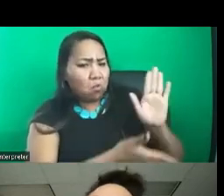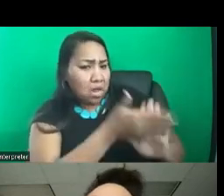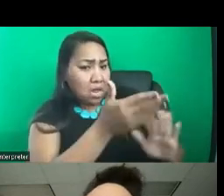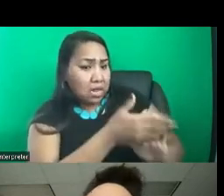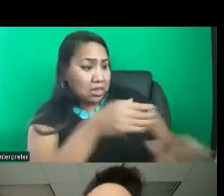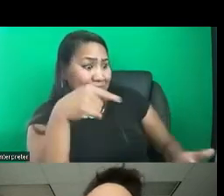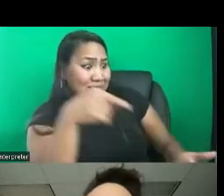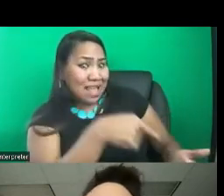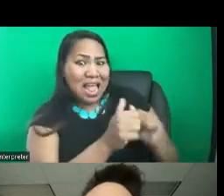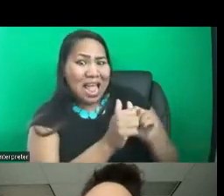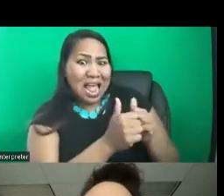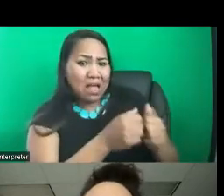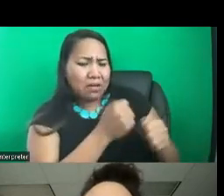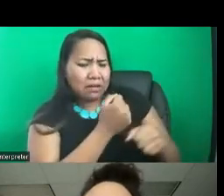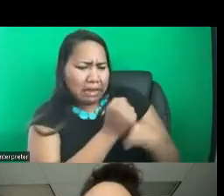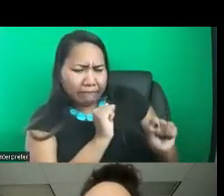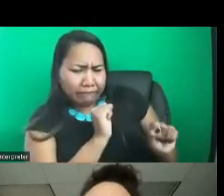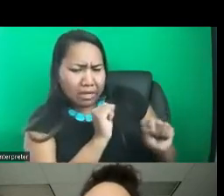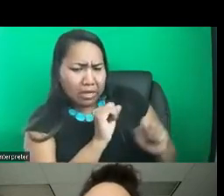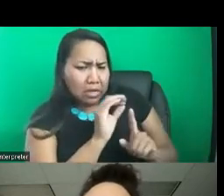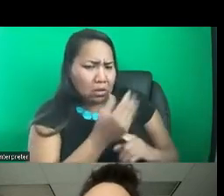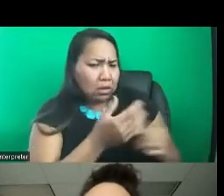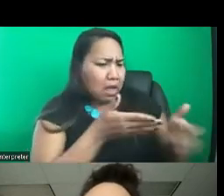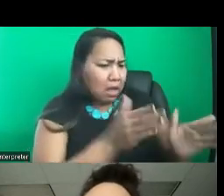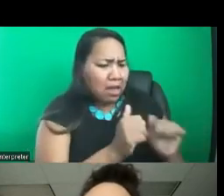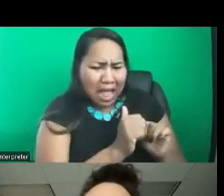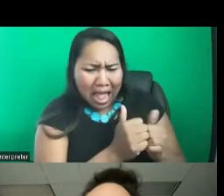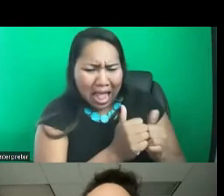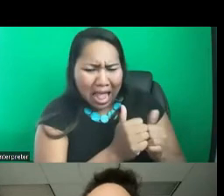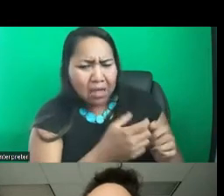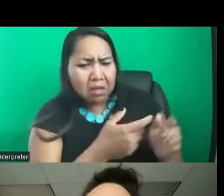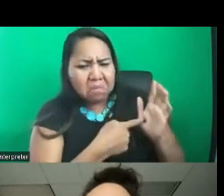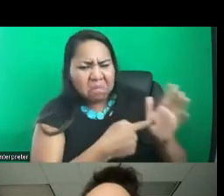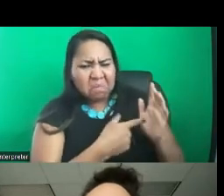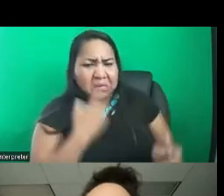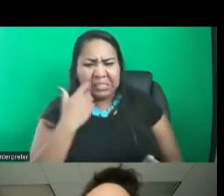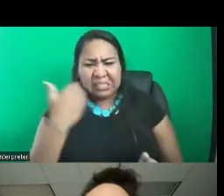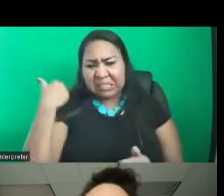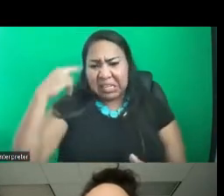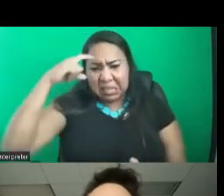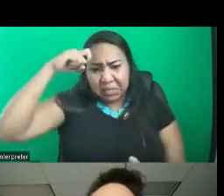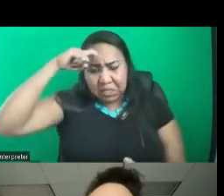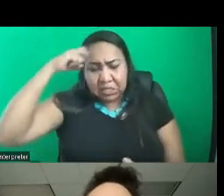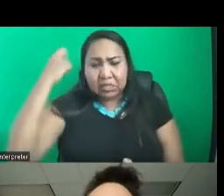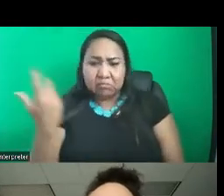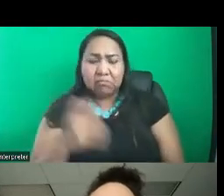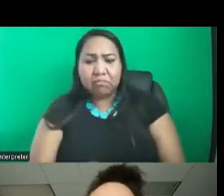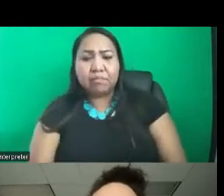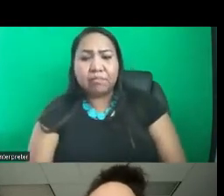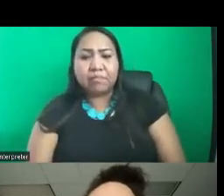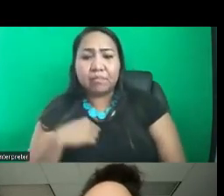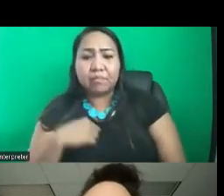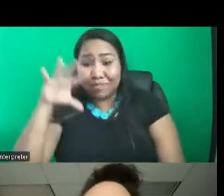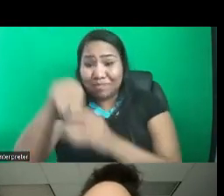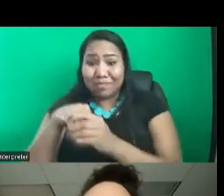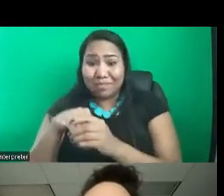biggest experience that I had this summer was I participated in another program with